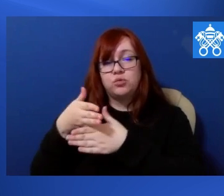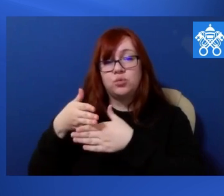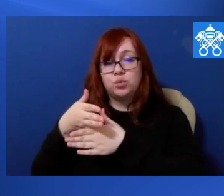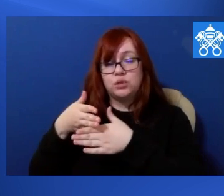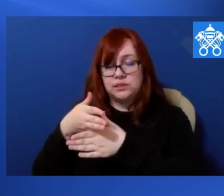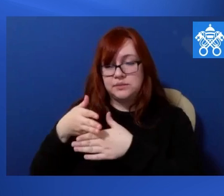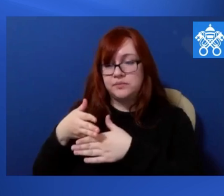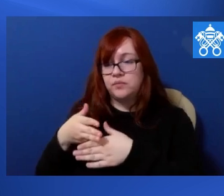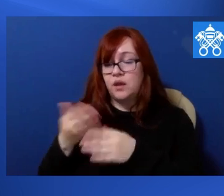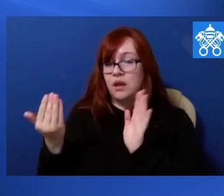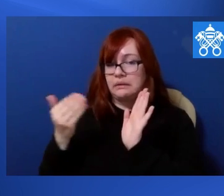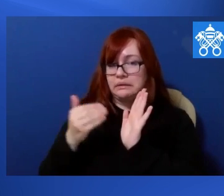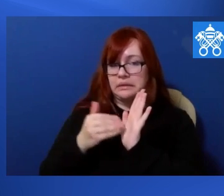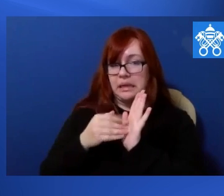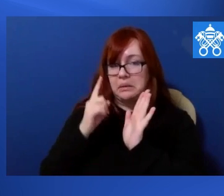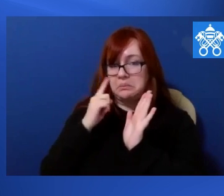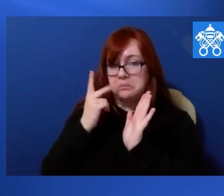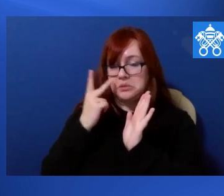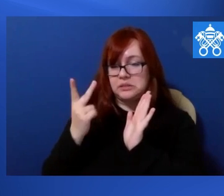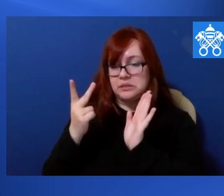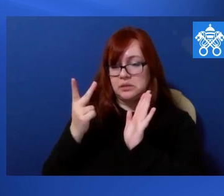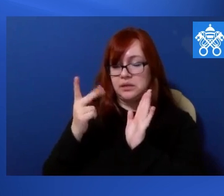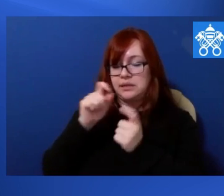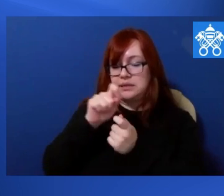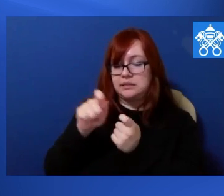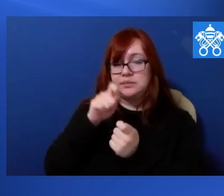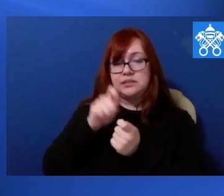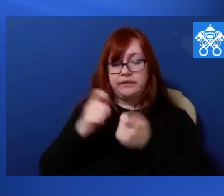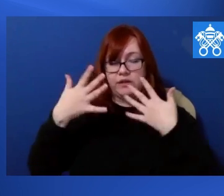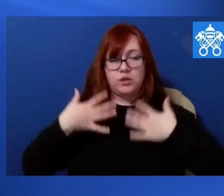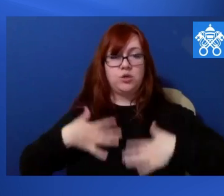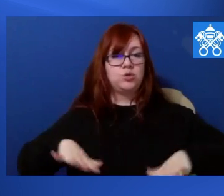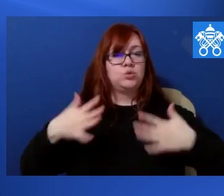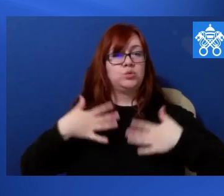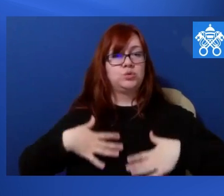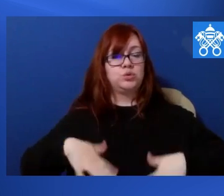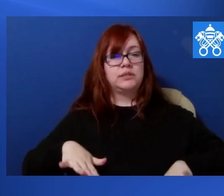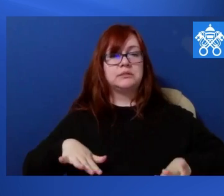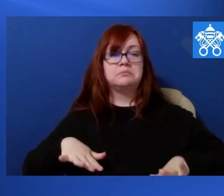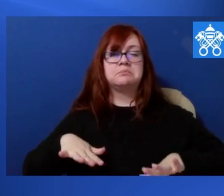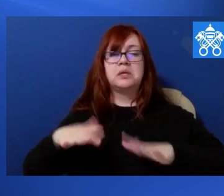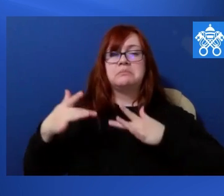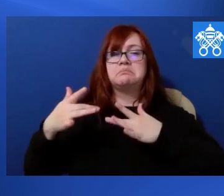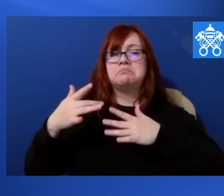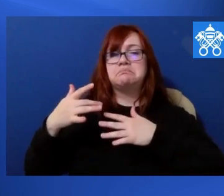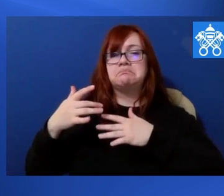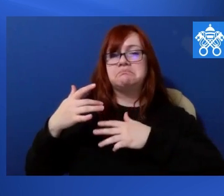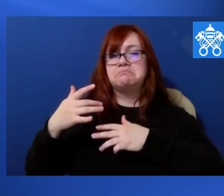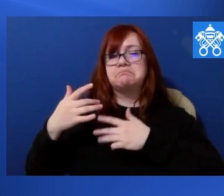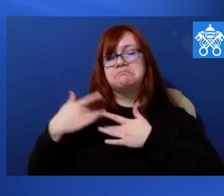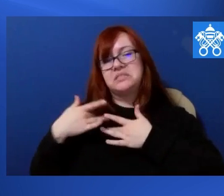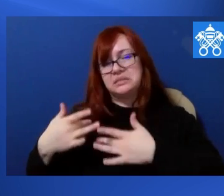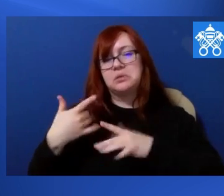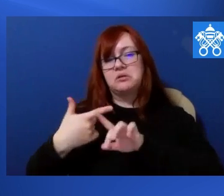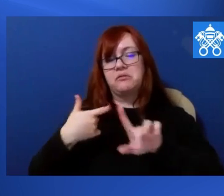image again, you'll see the particular dress Our Lady is wearing, typical dress from the Eastern Roman Empire.